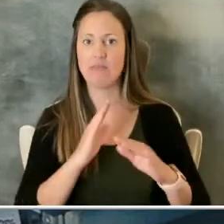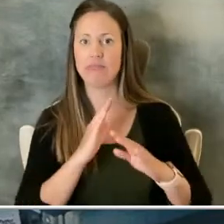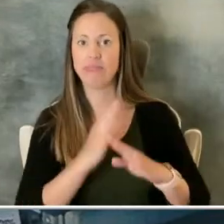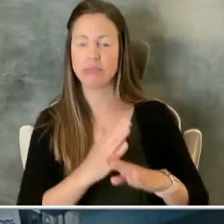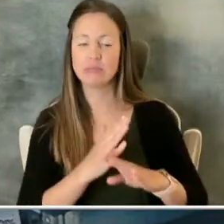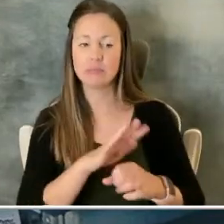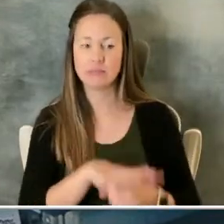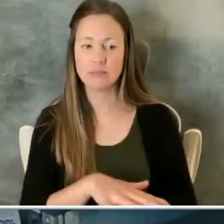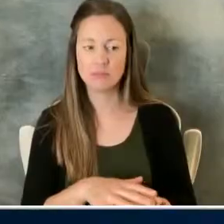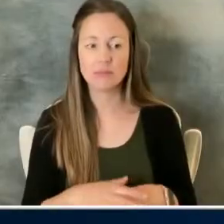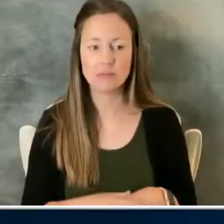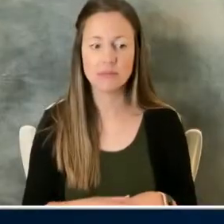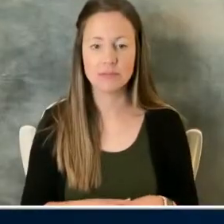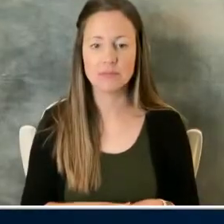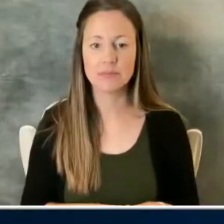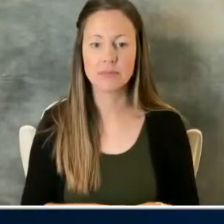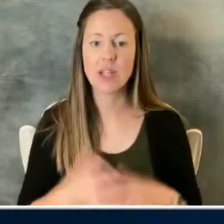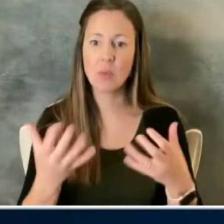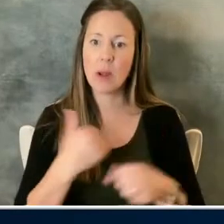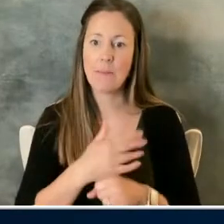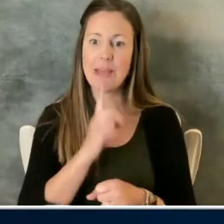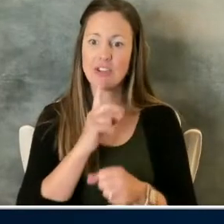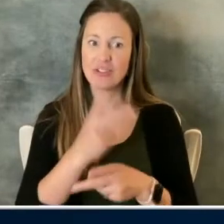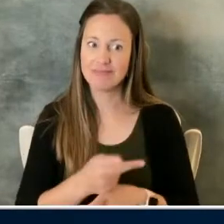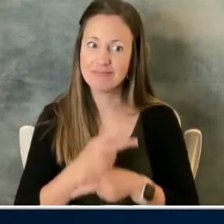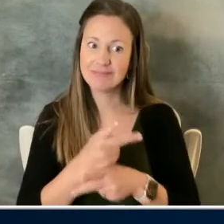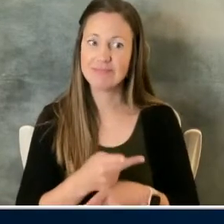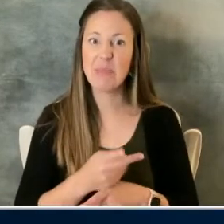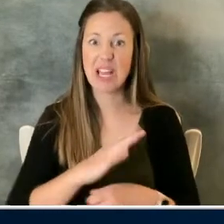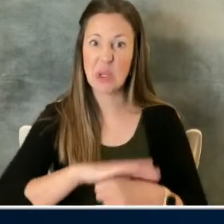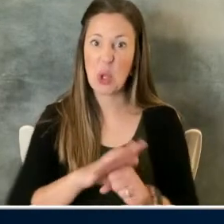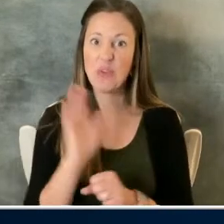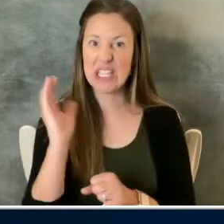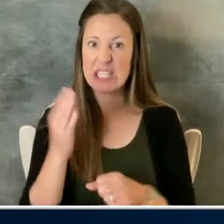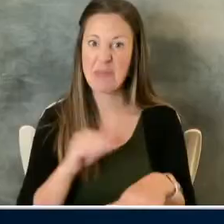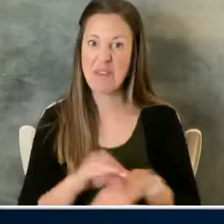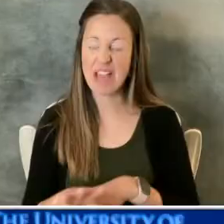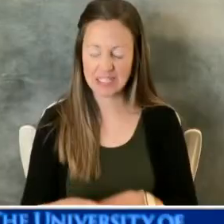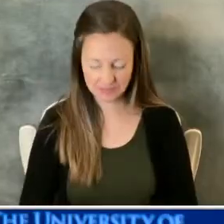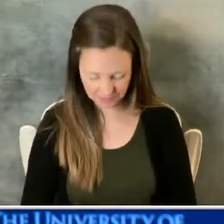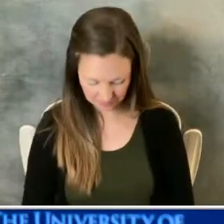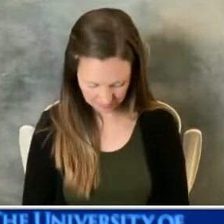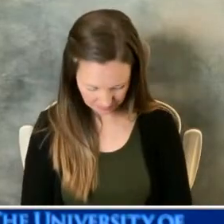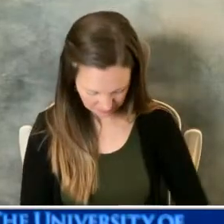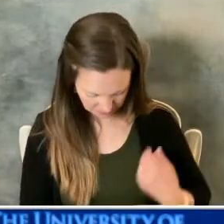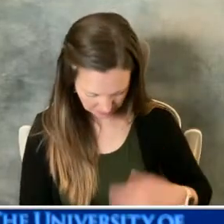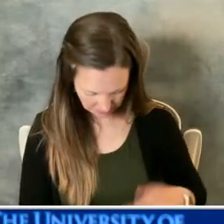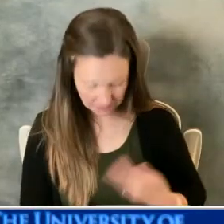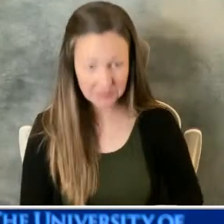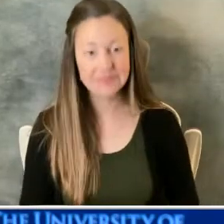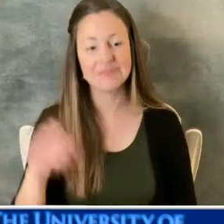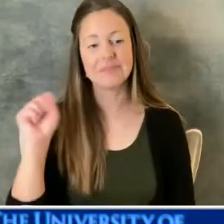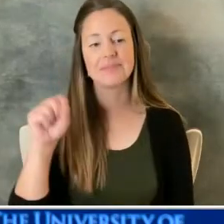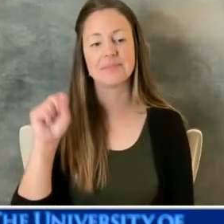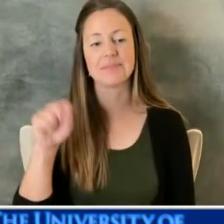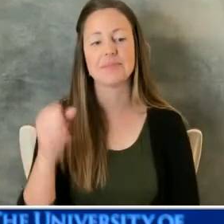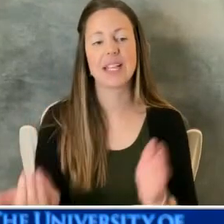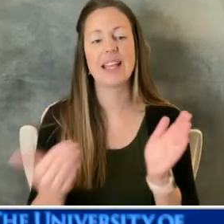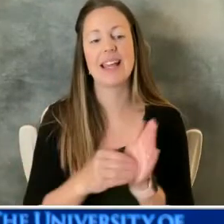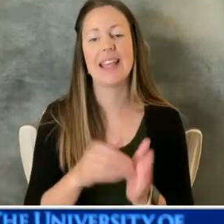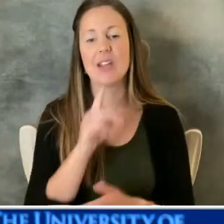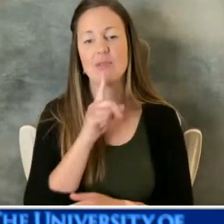Doc Hawk, long COVID sounds like it's part. Yeah, so again, shingles we know can be brought on